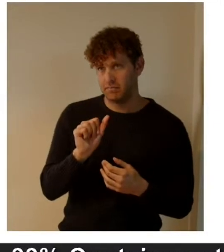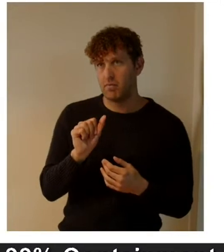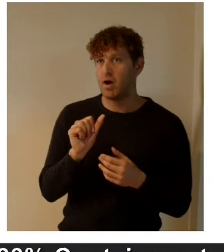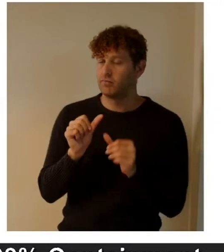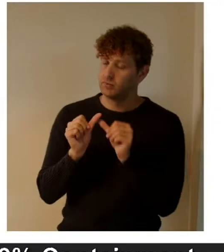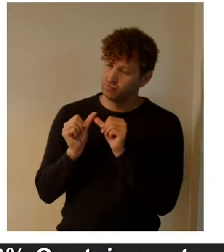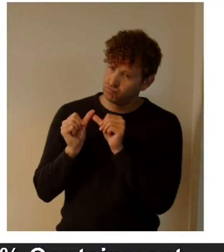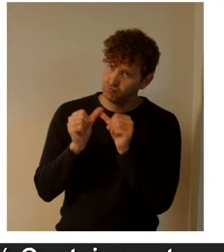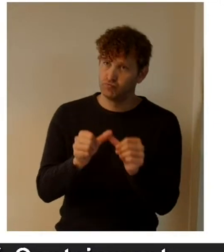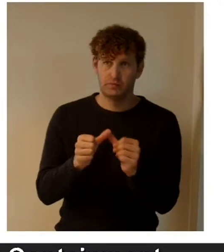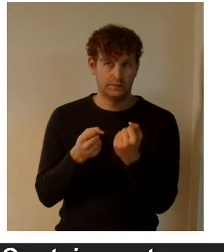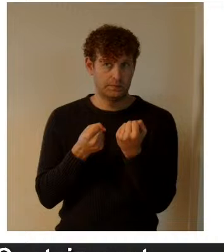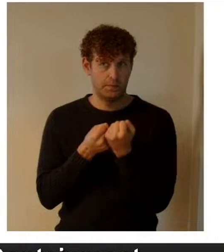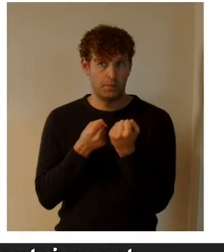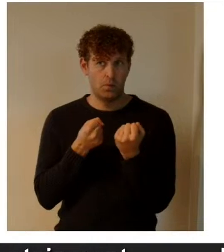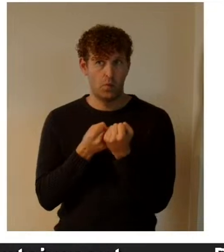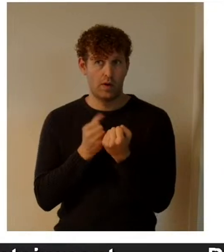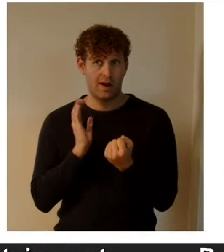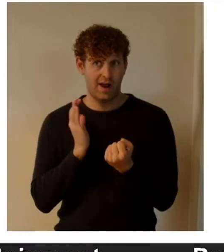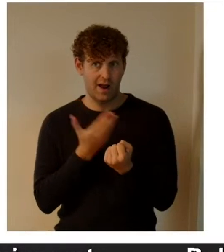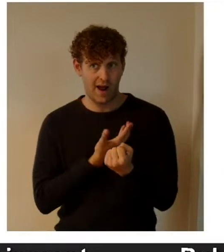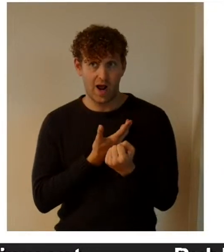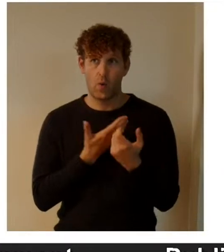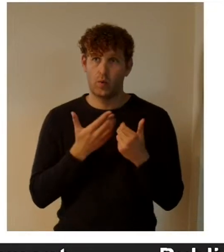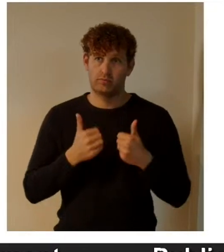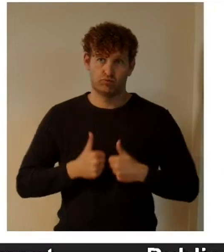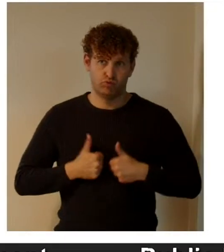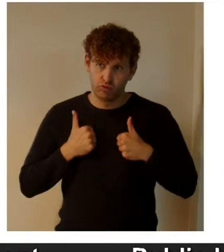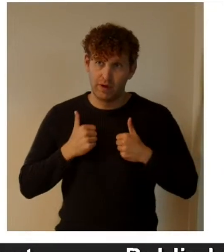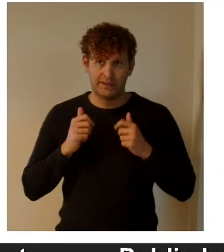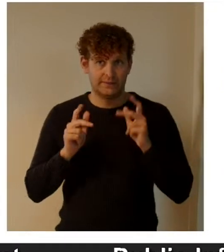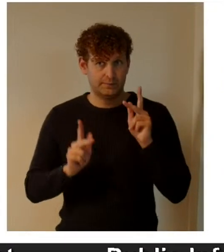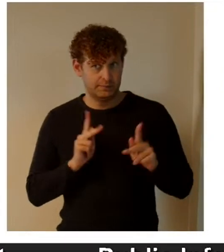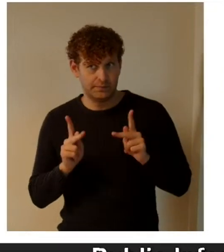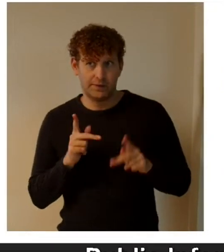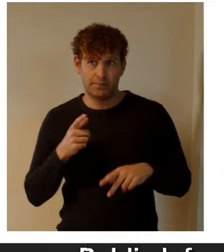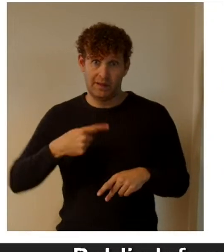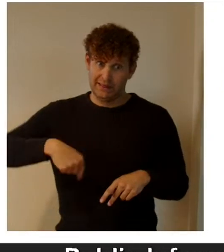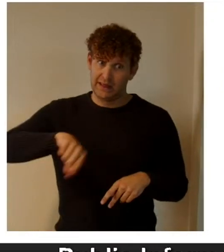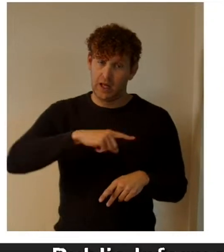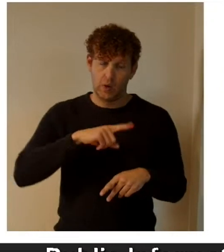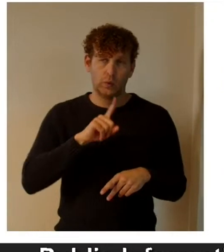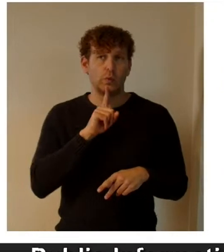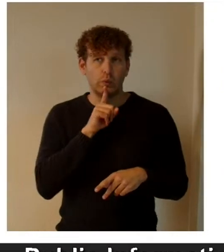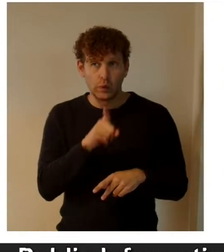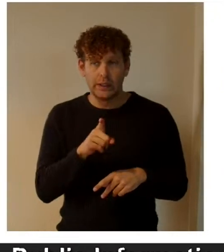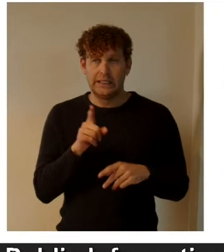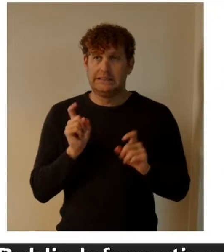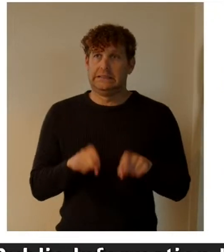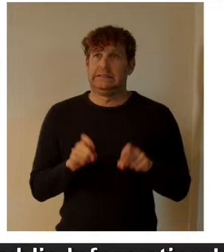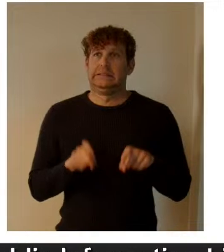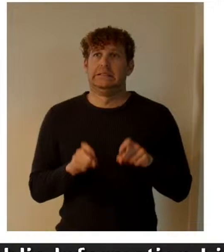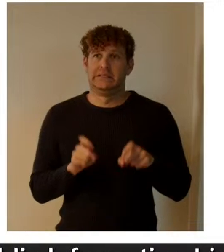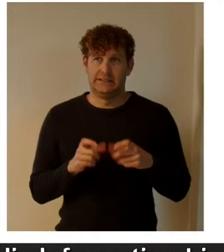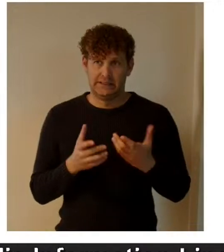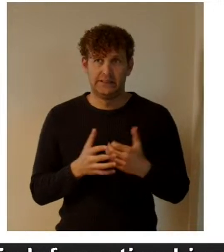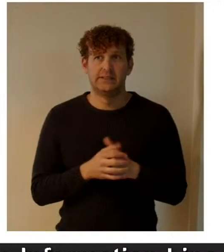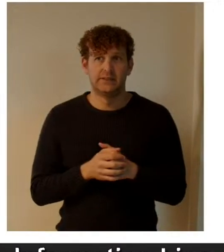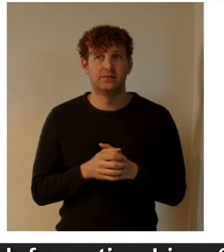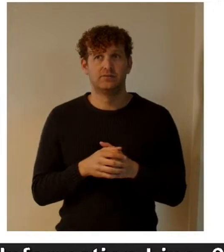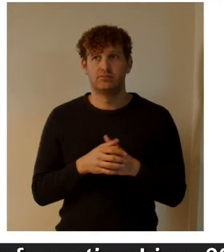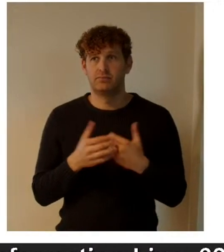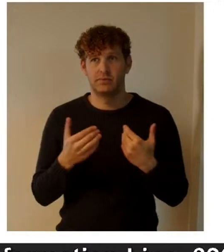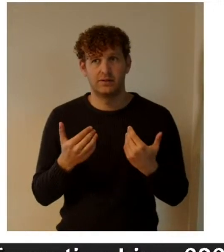Our residents need the support to begin rebuilding. They are in desperate need. So many residents that I've heard from, especially those